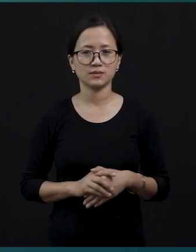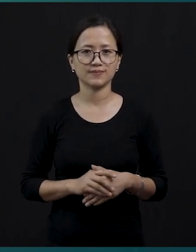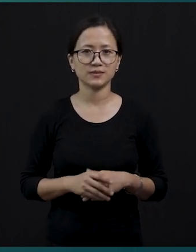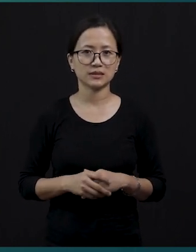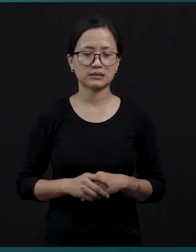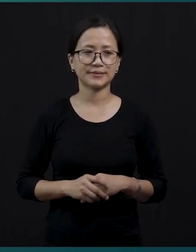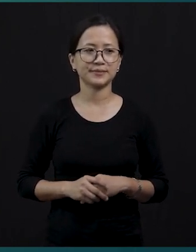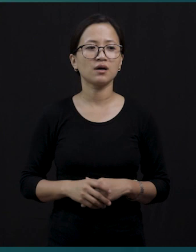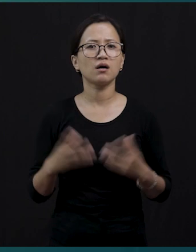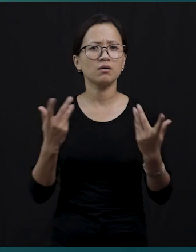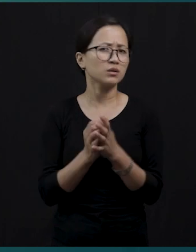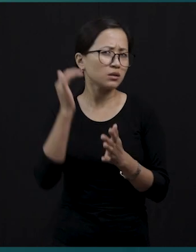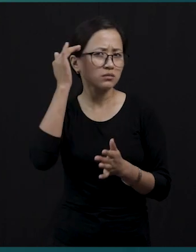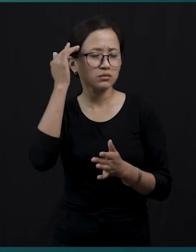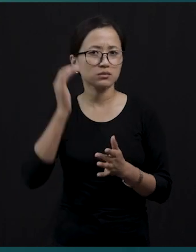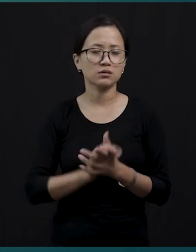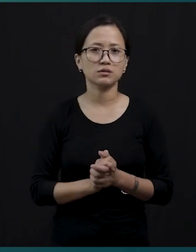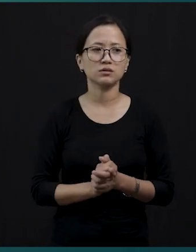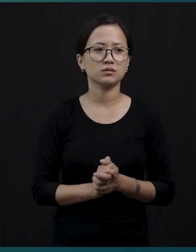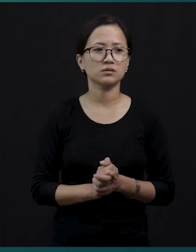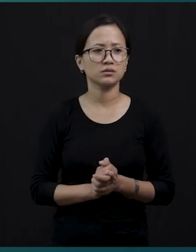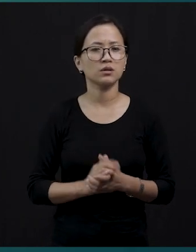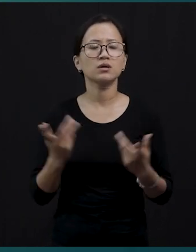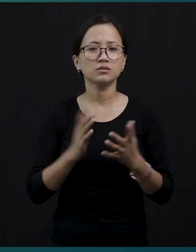25,361, right? How you will know it is